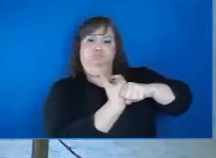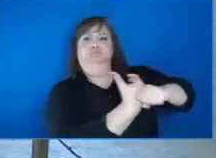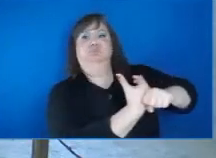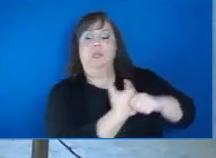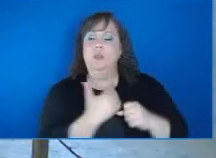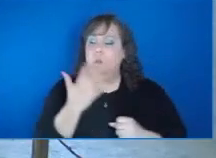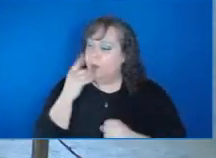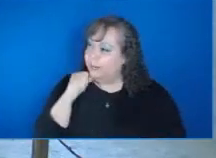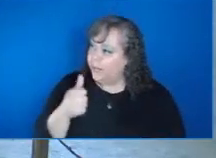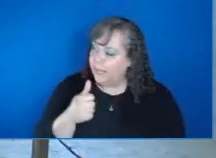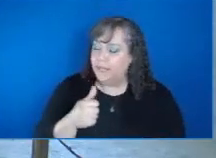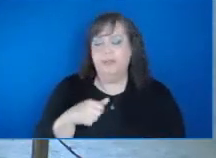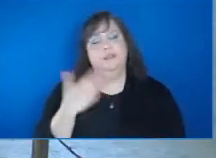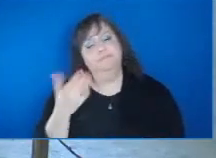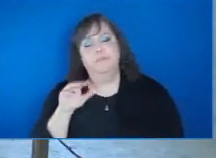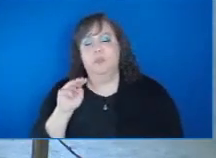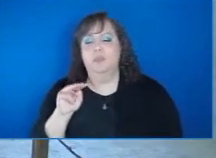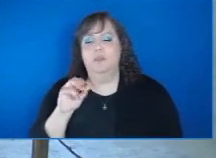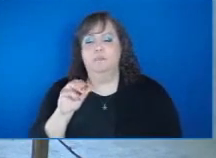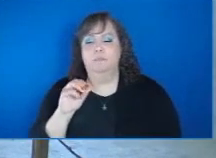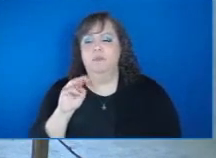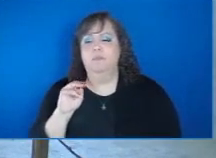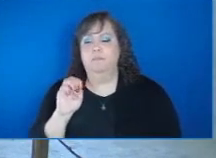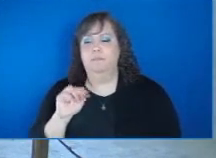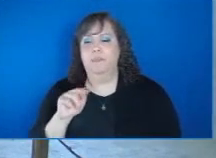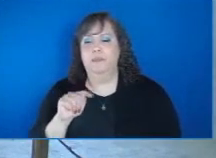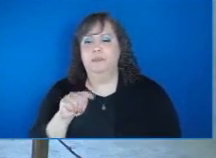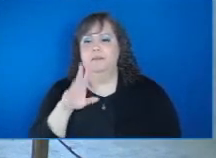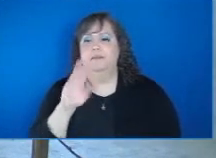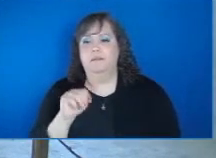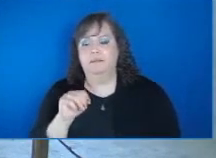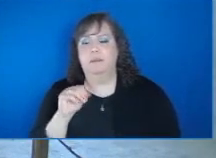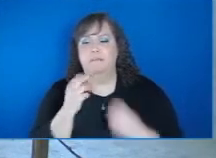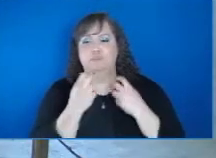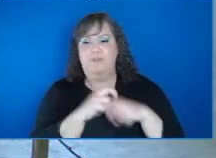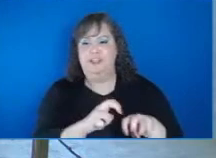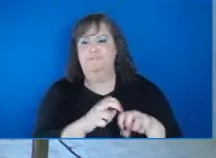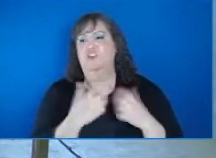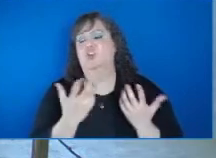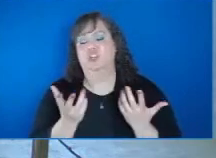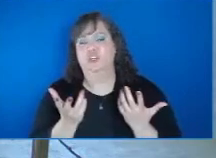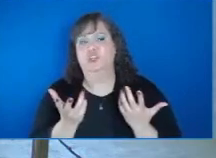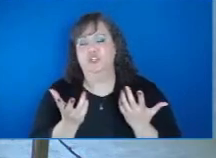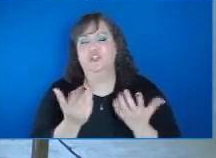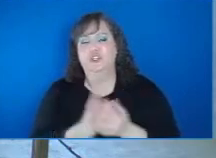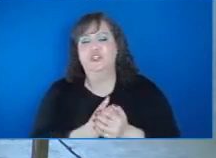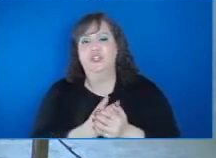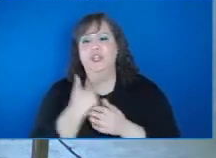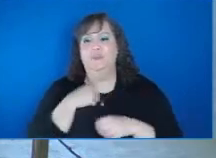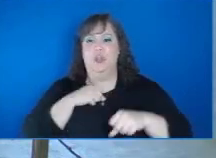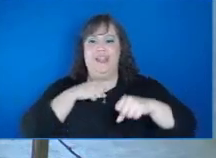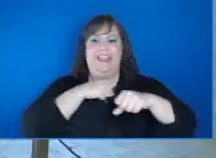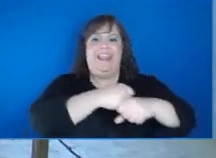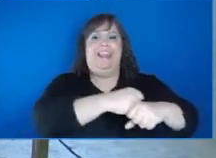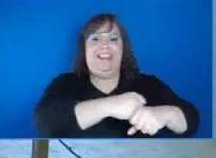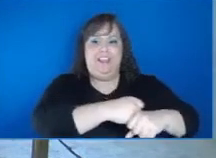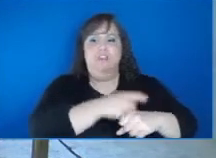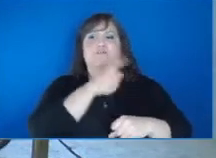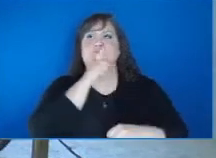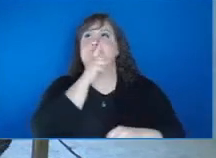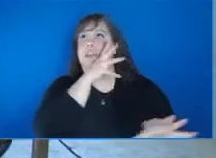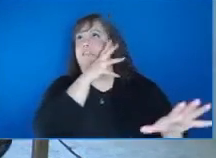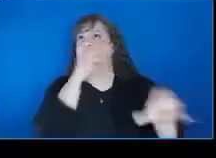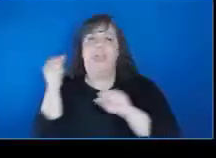momentum transfer, doesn't it? Mm-hmm. Yeah. Do you want to... You know, we are hitting this asteroid really, really fast.